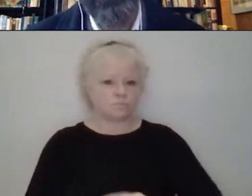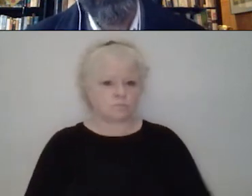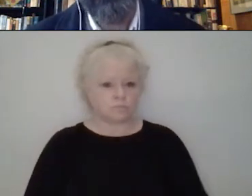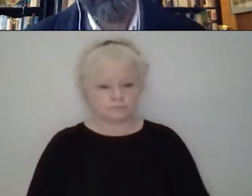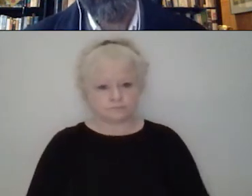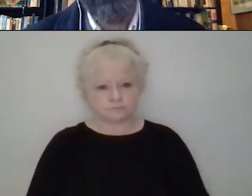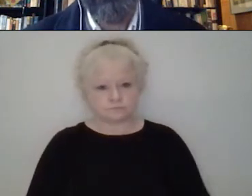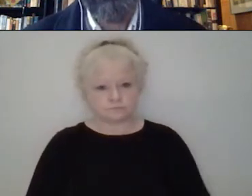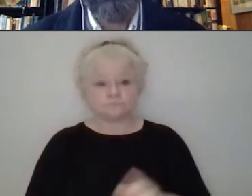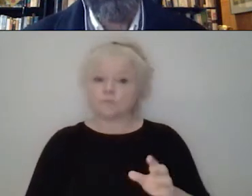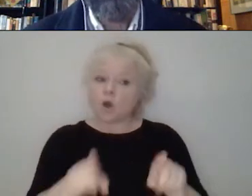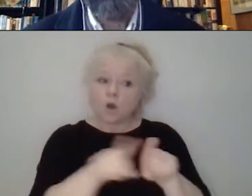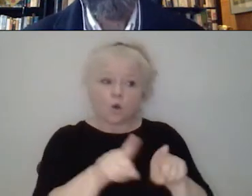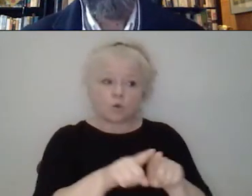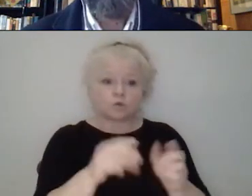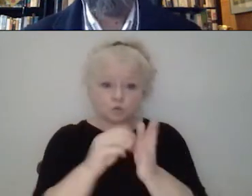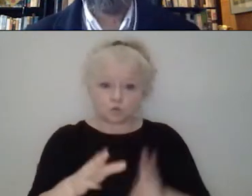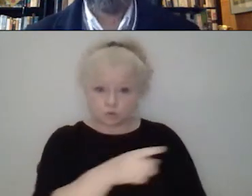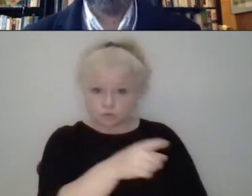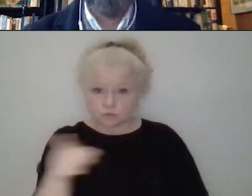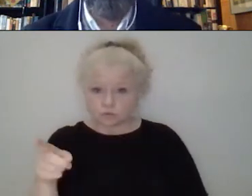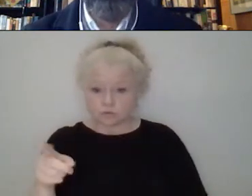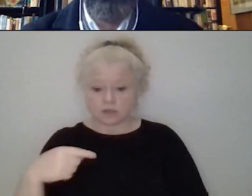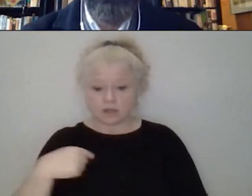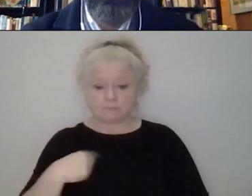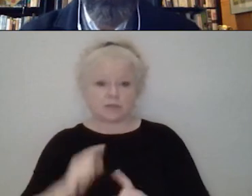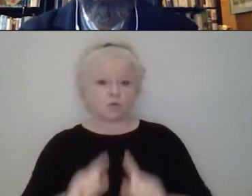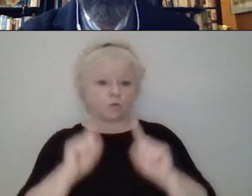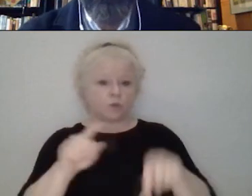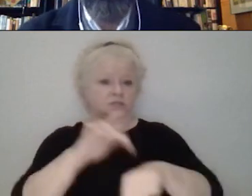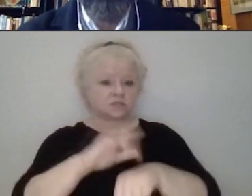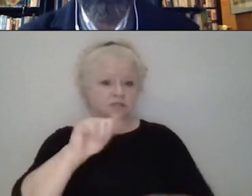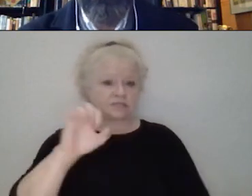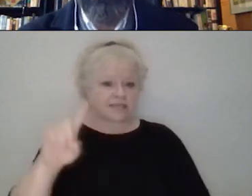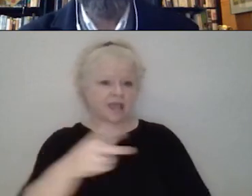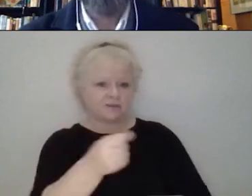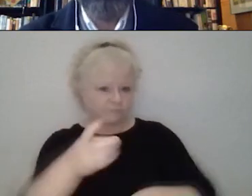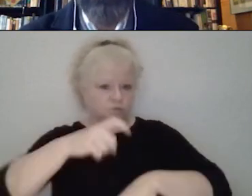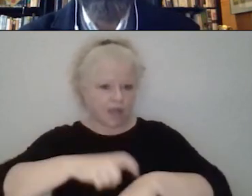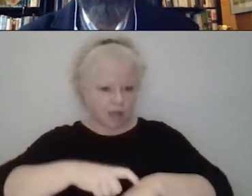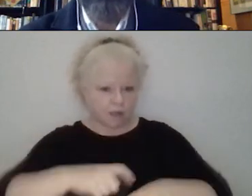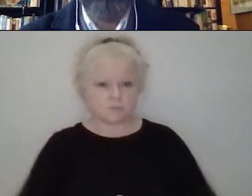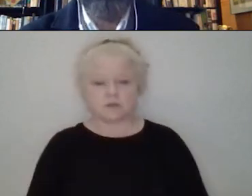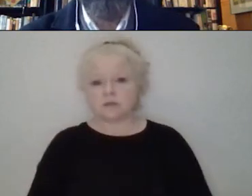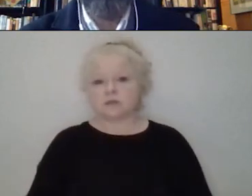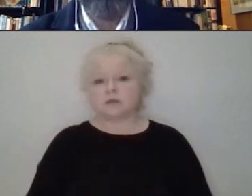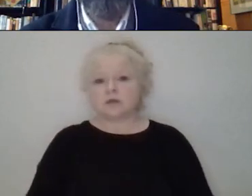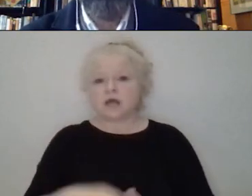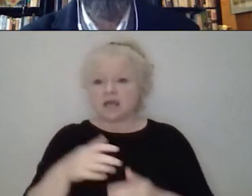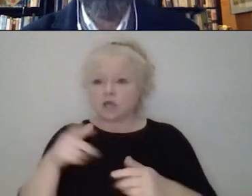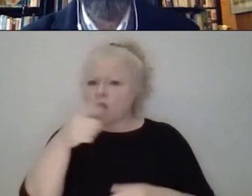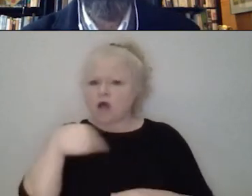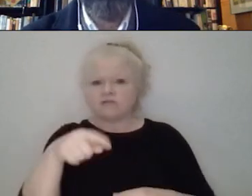the students out there also, like, you know, I've been to SCAD a few times, and the openness for everyone to learn and